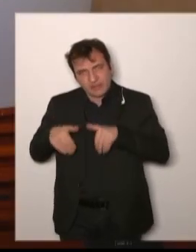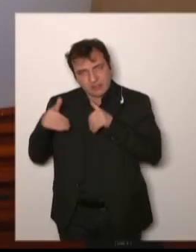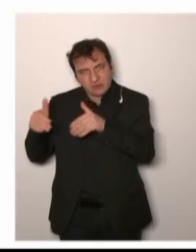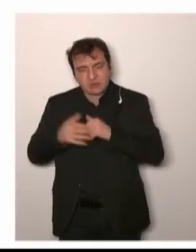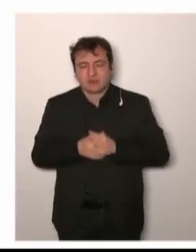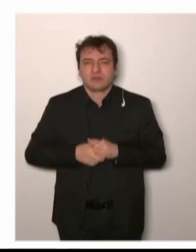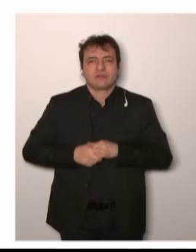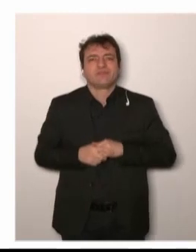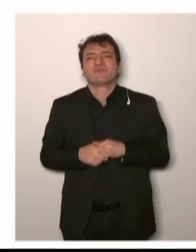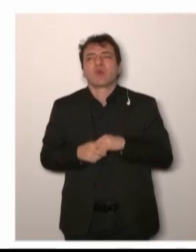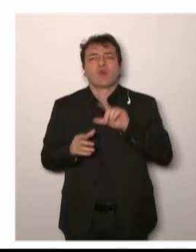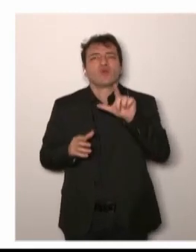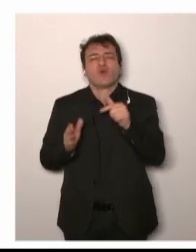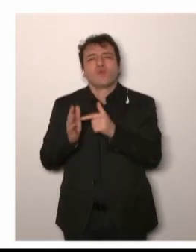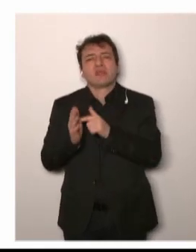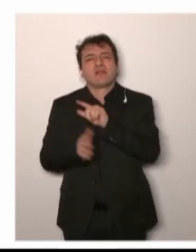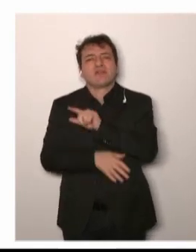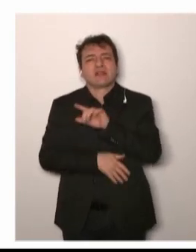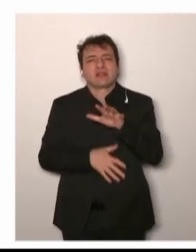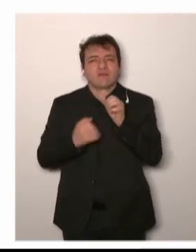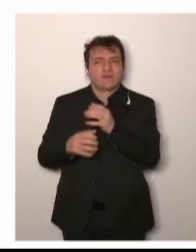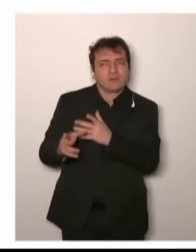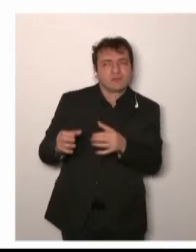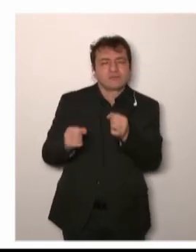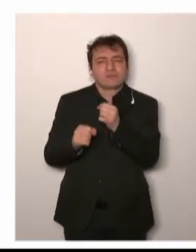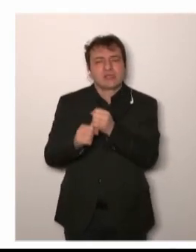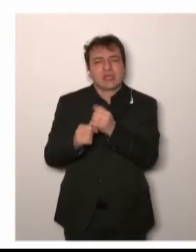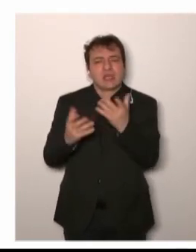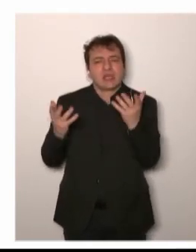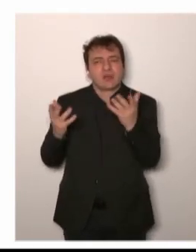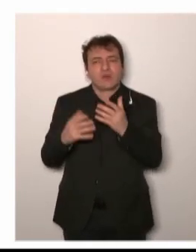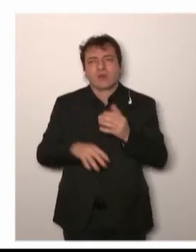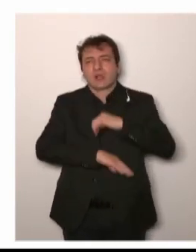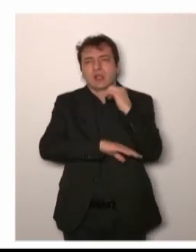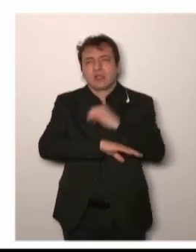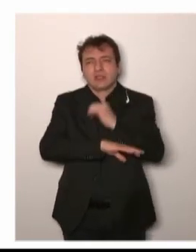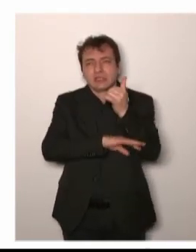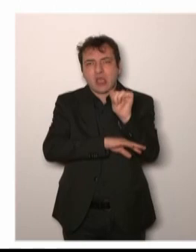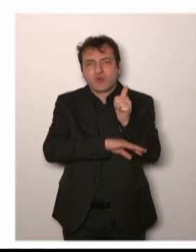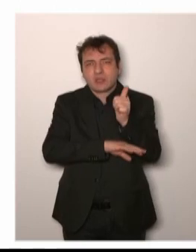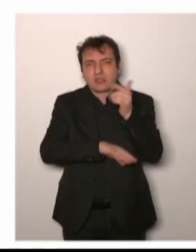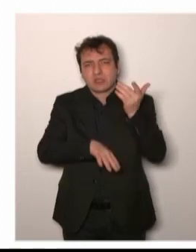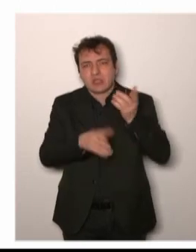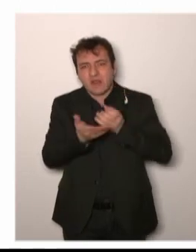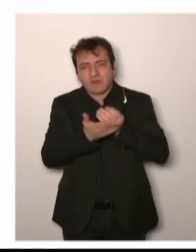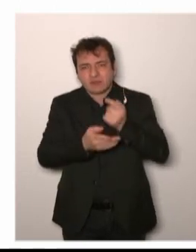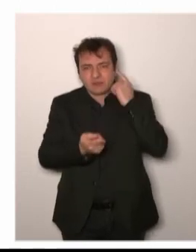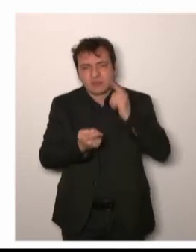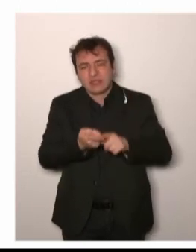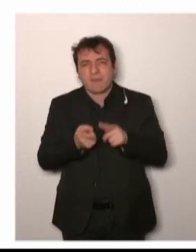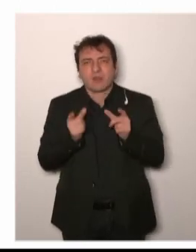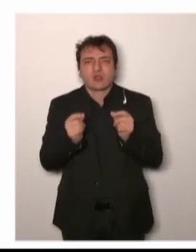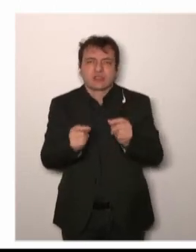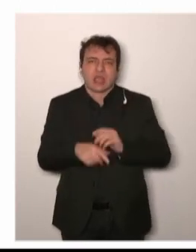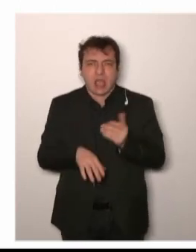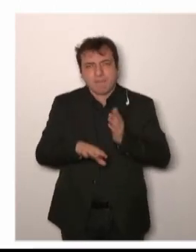2025 of a one-stop cancer information center on prevention. Thirdly,